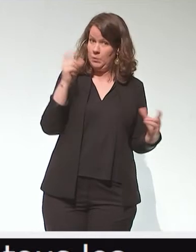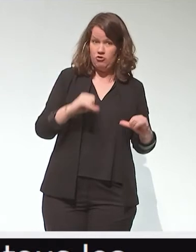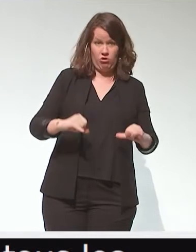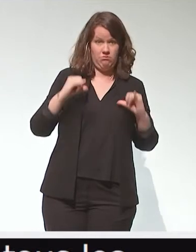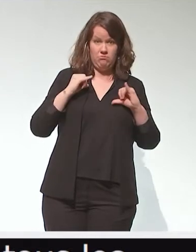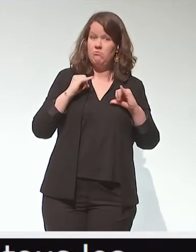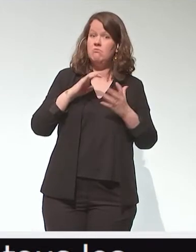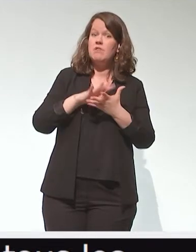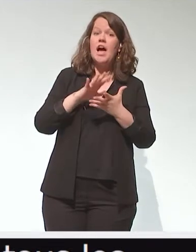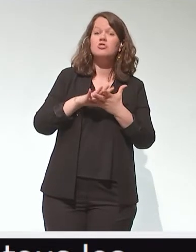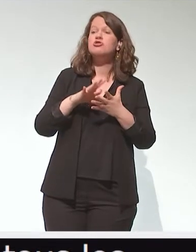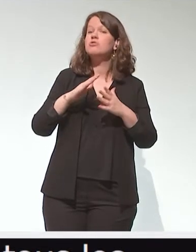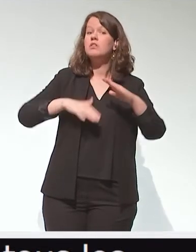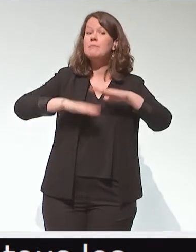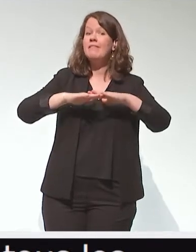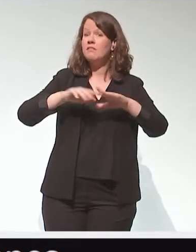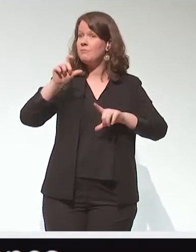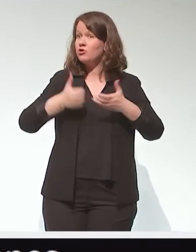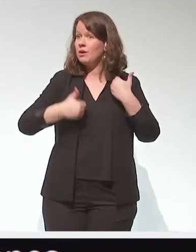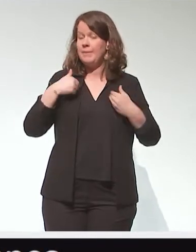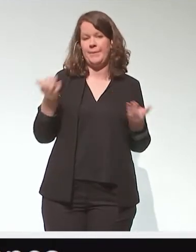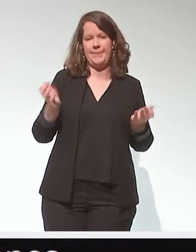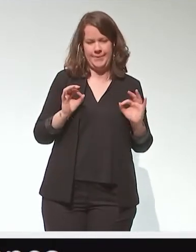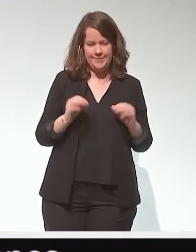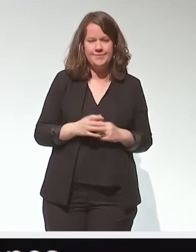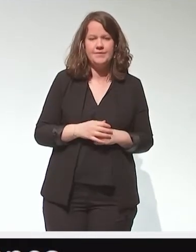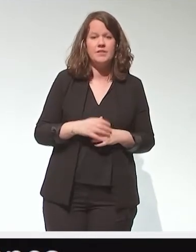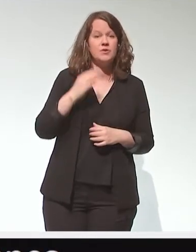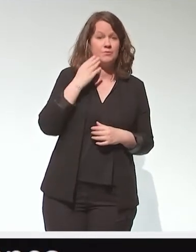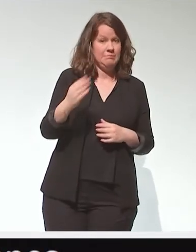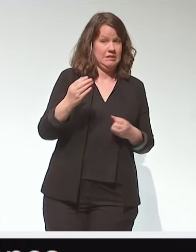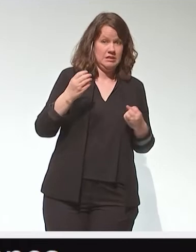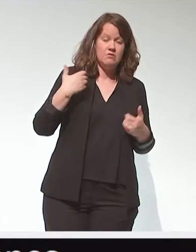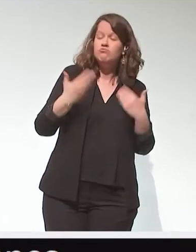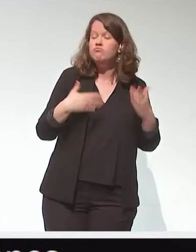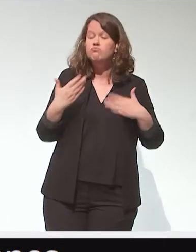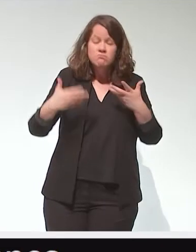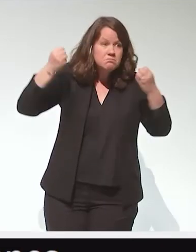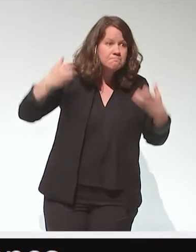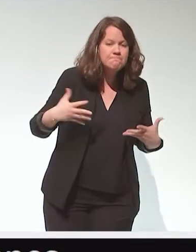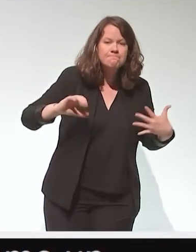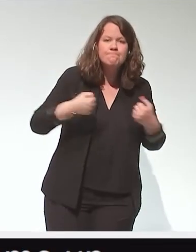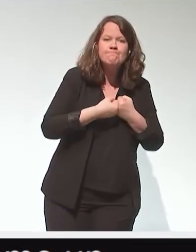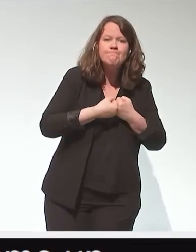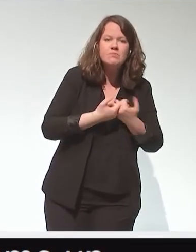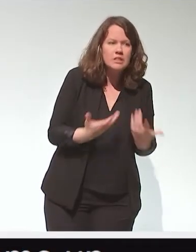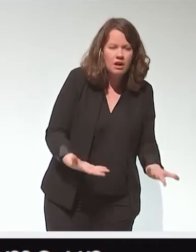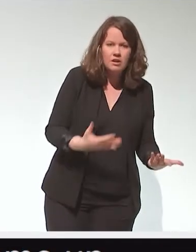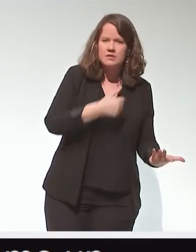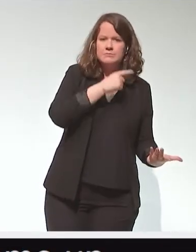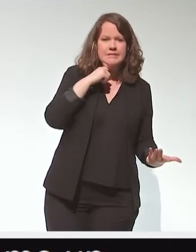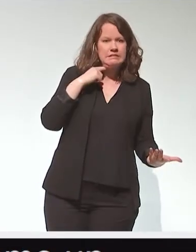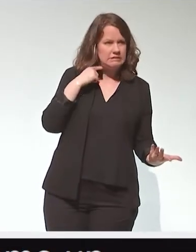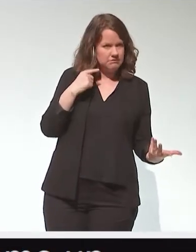PWDs, young and old, can use apprenticeship as an opportunity to retrain. Say something happens in life and they